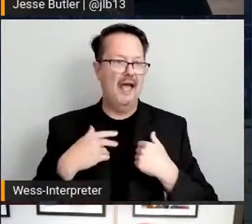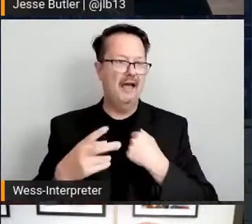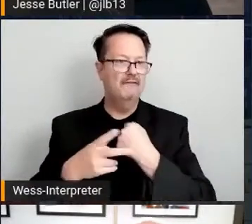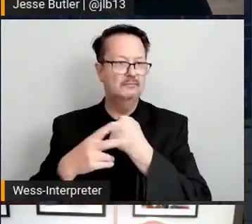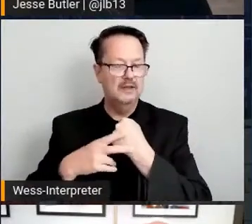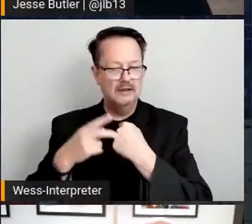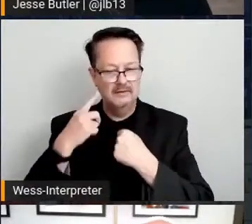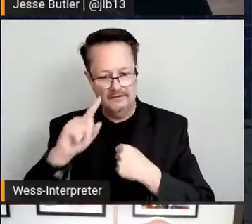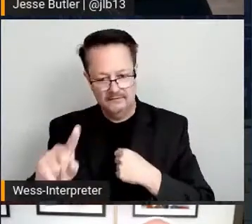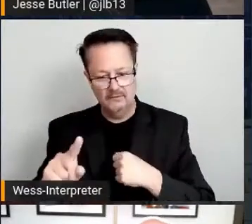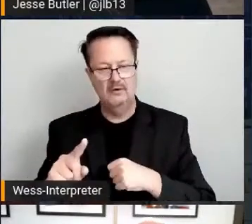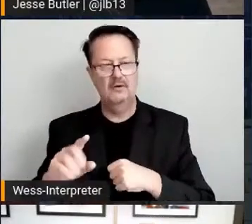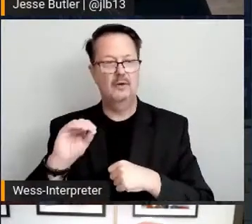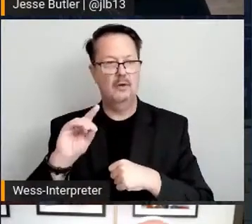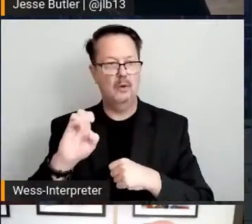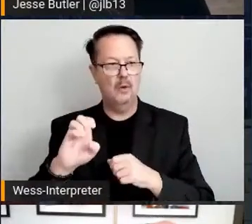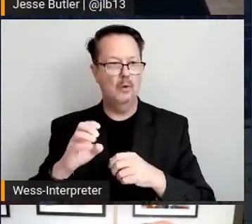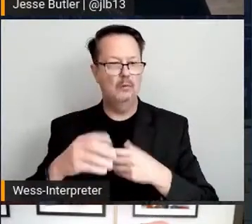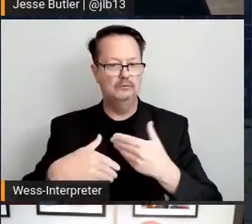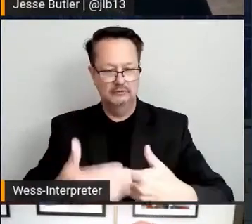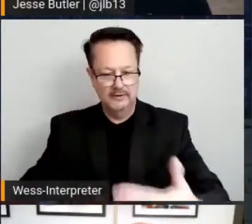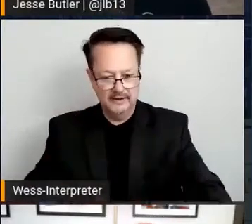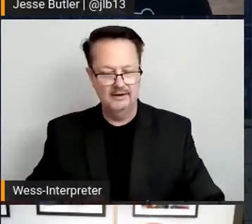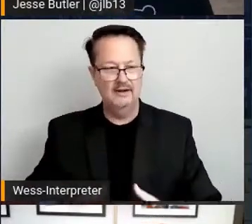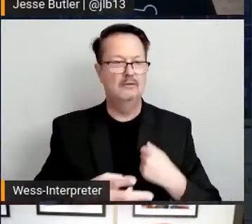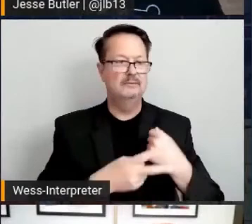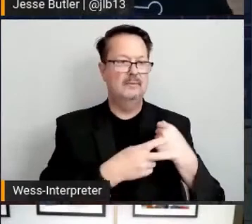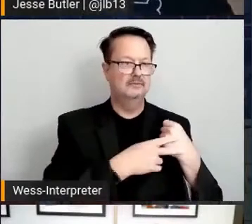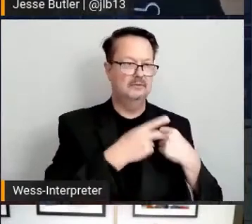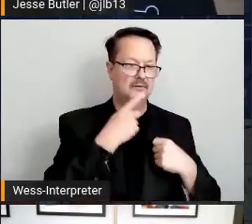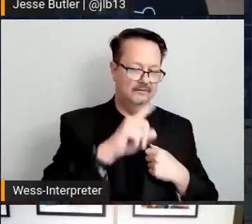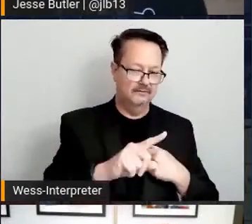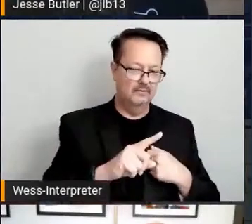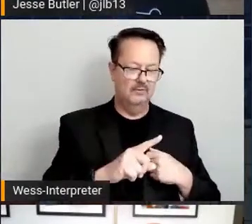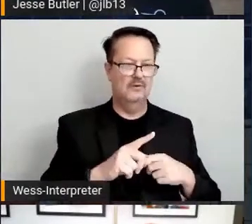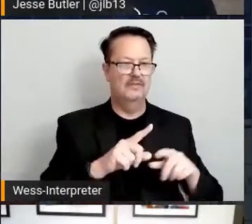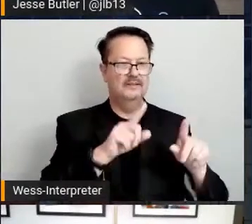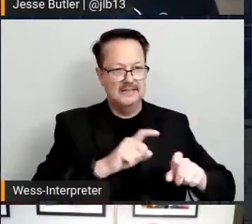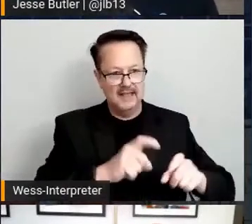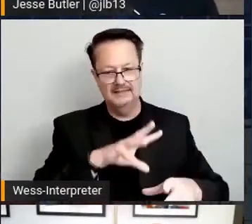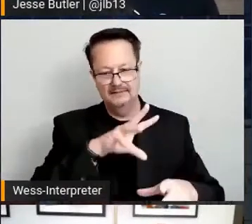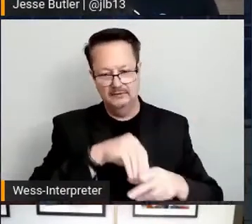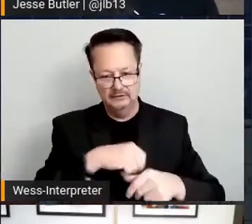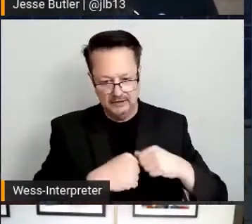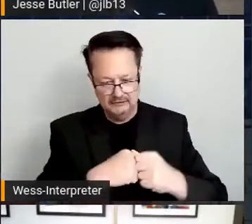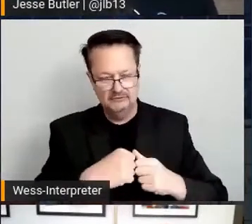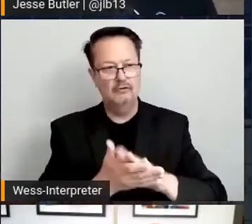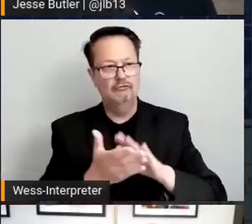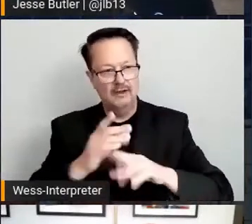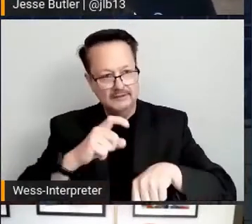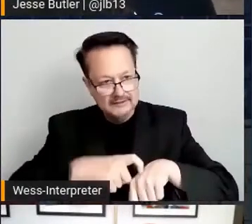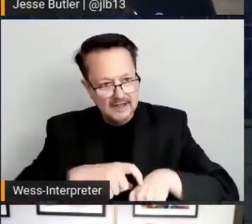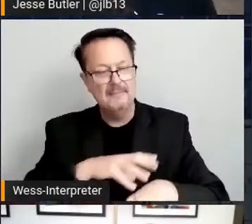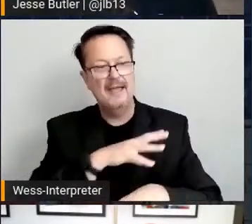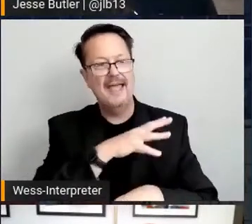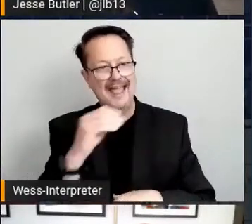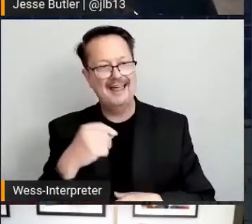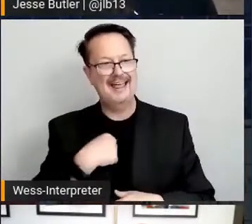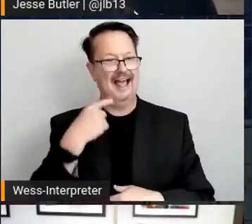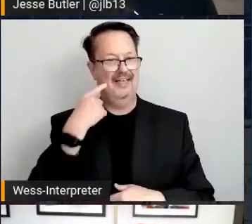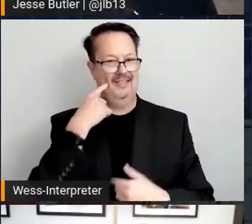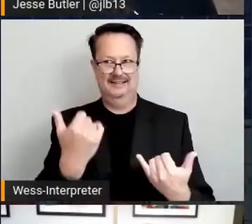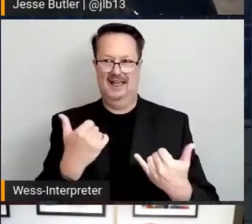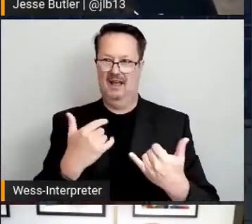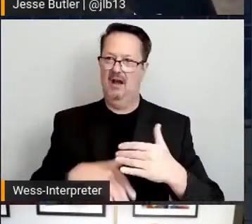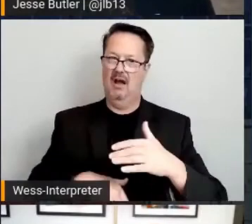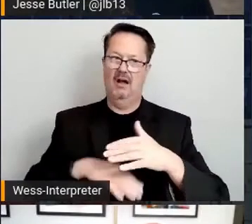a repository for the common runtime, a repository for all our test infrastructure. And I think we're up to like